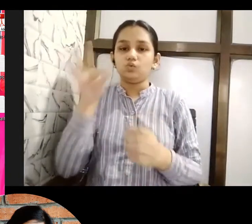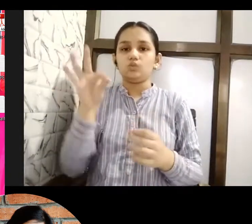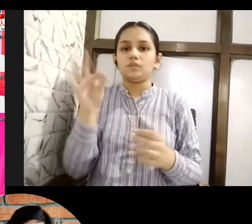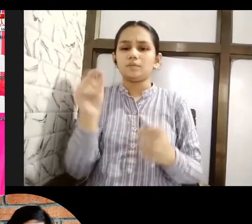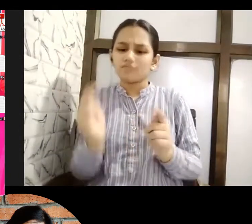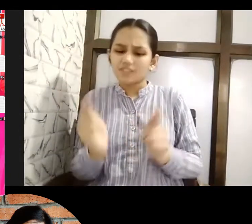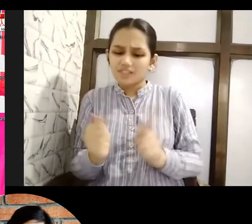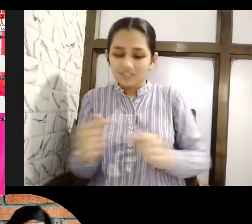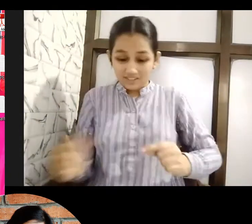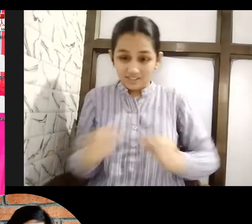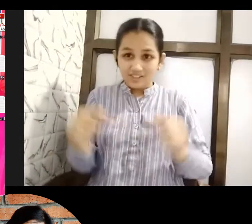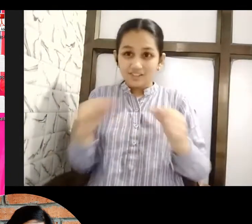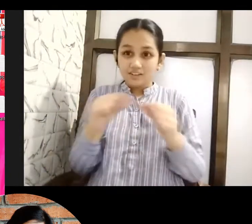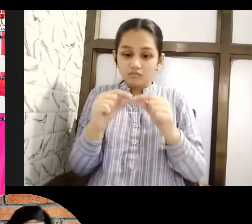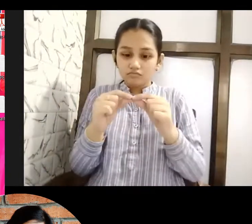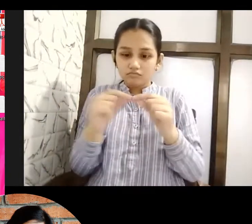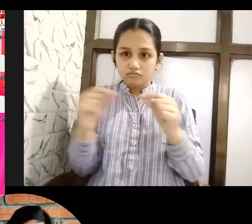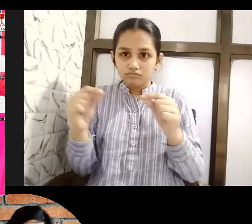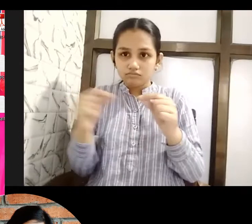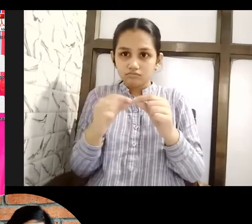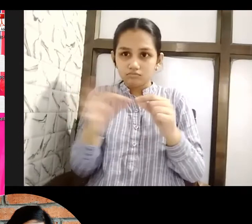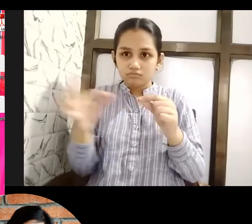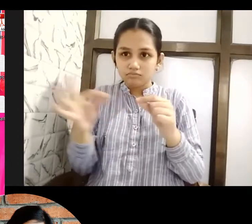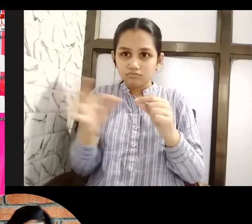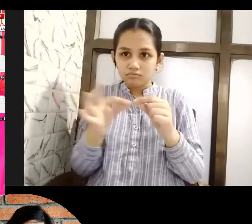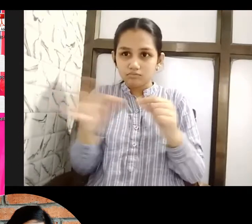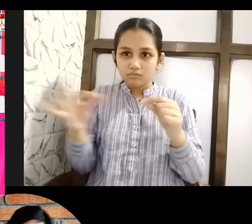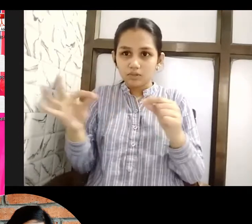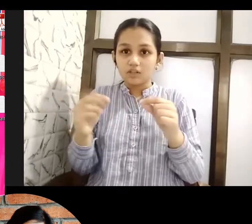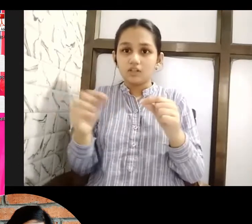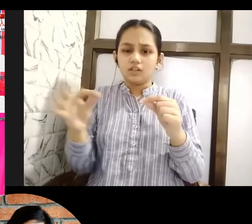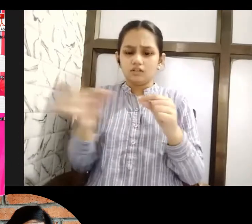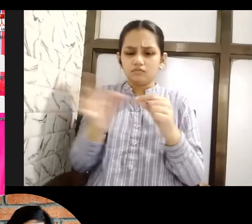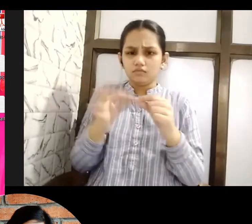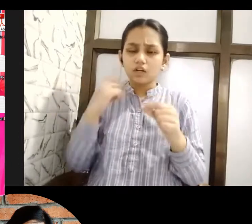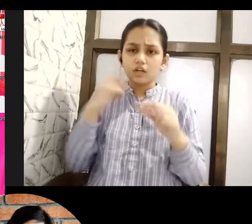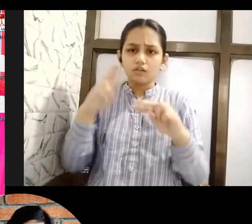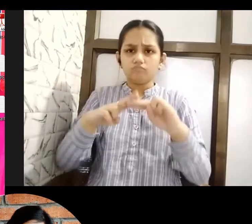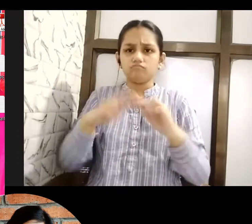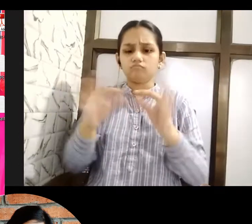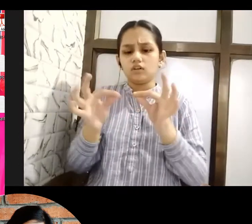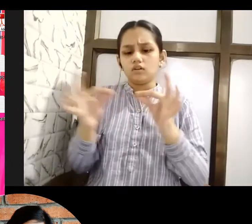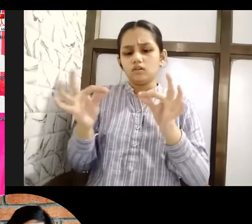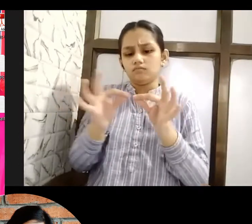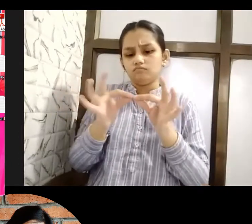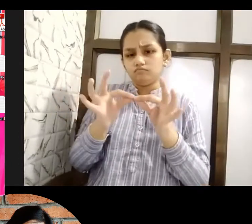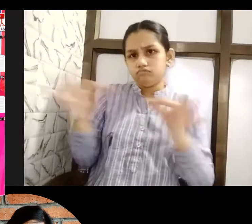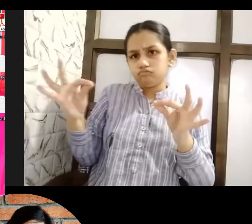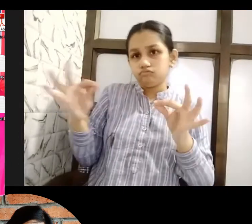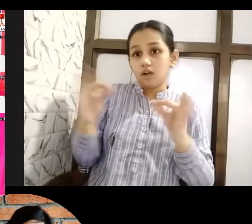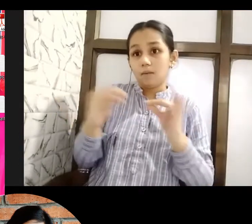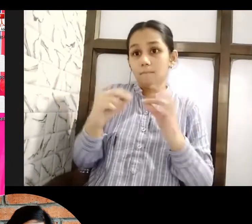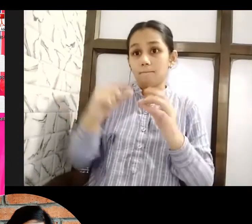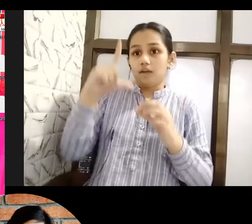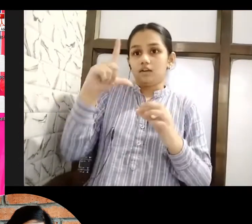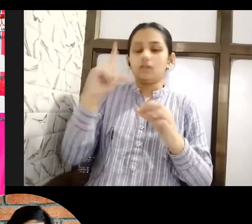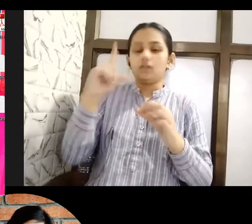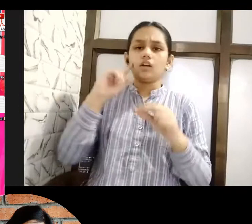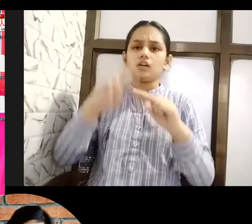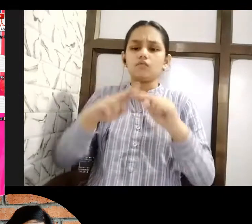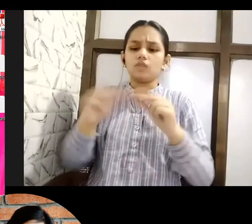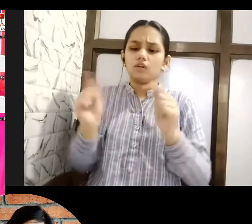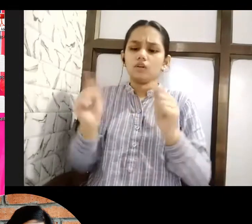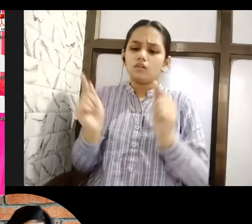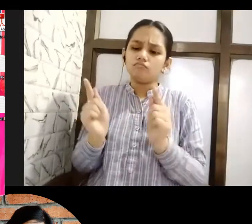the slider, it becomes small. If I increase the slider, it becomes big. Fair enough?